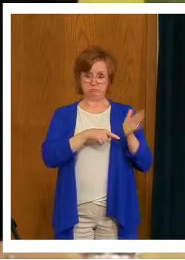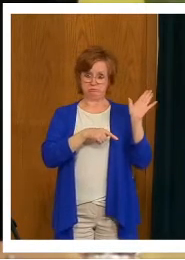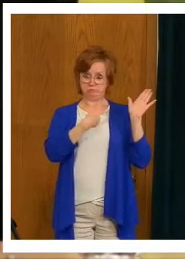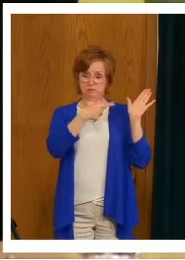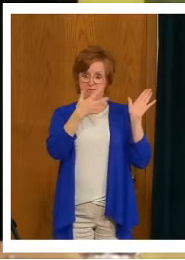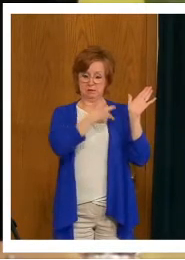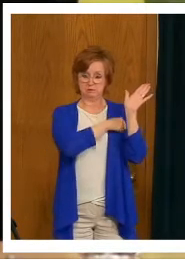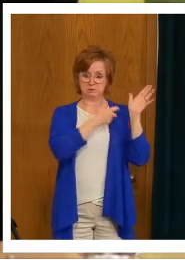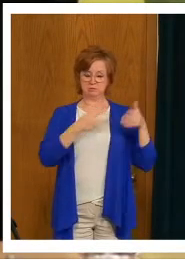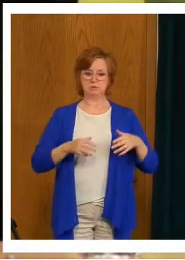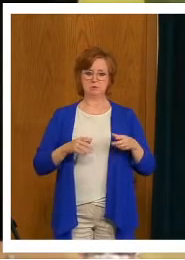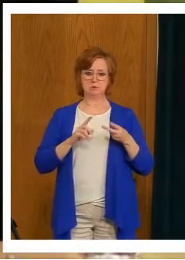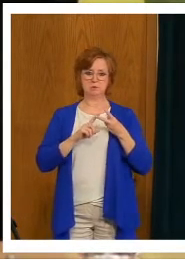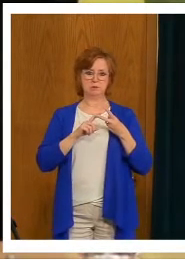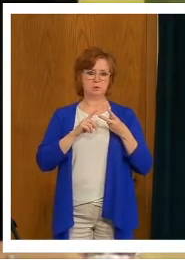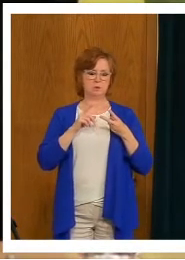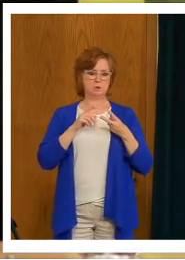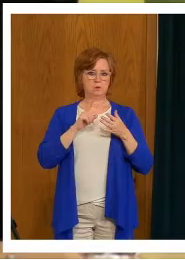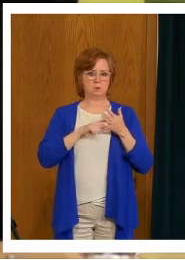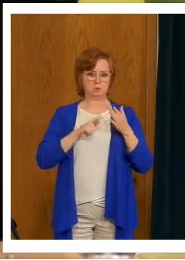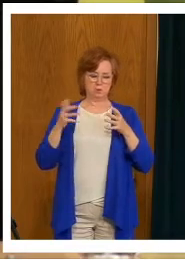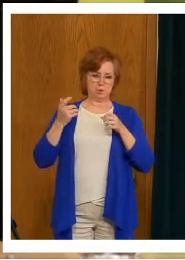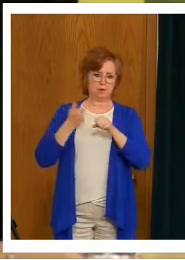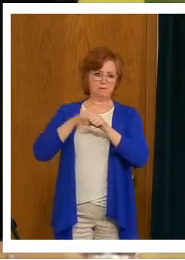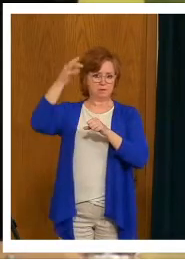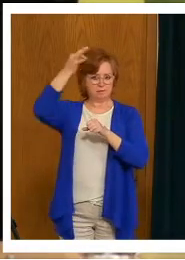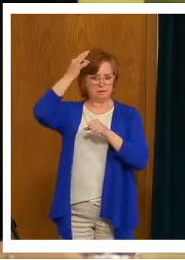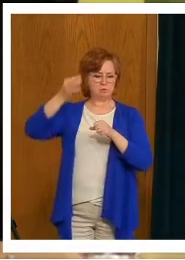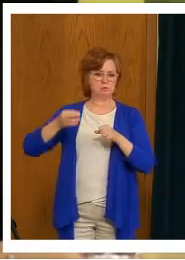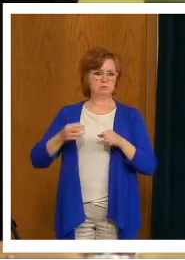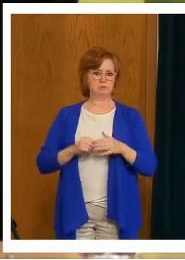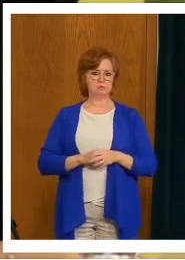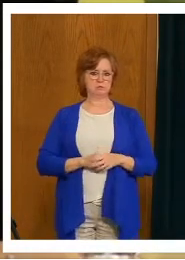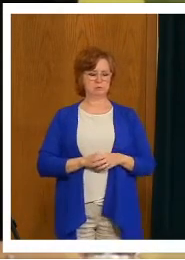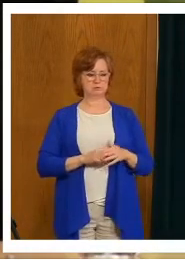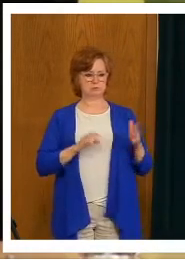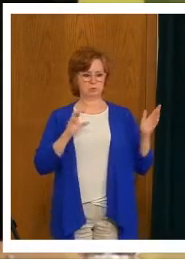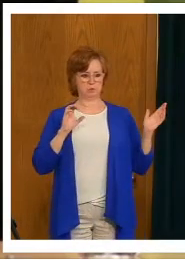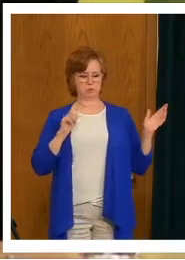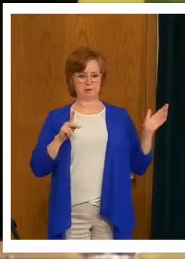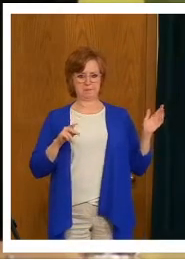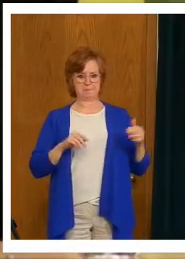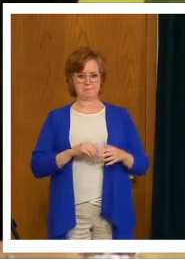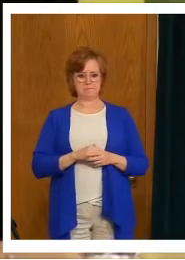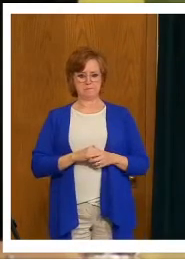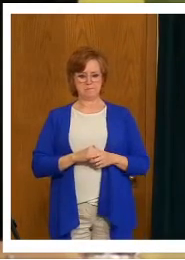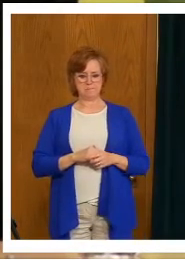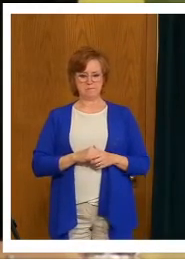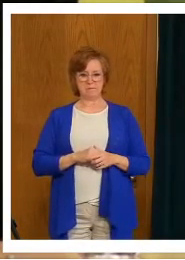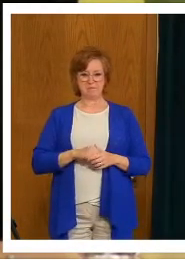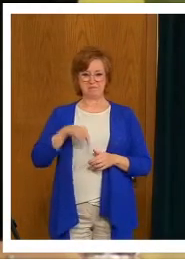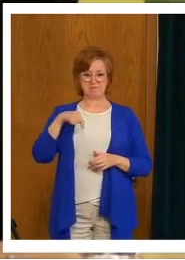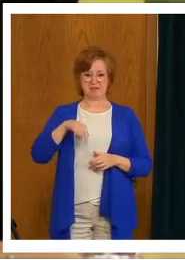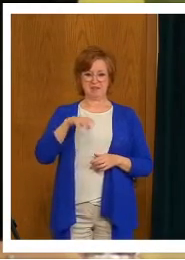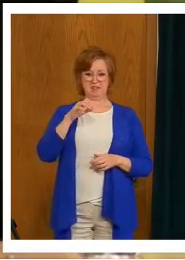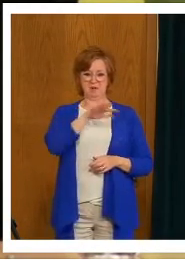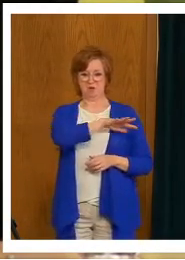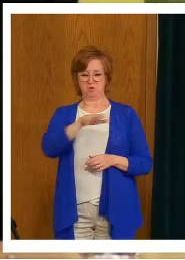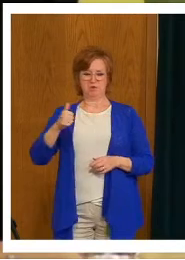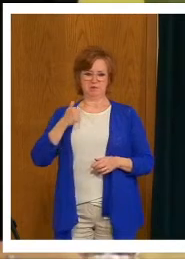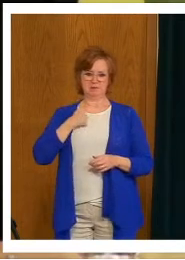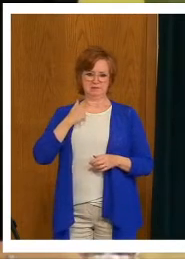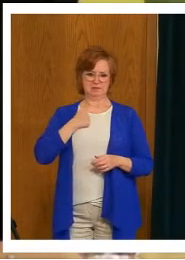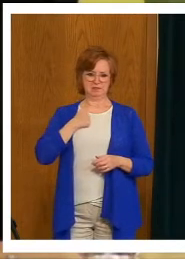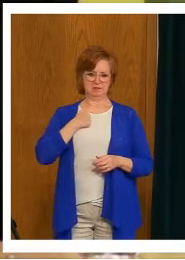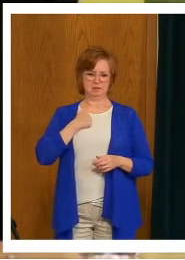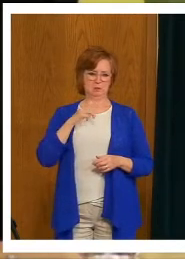province do to help that process along? Well, domestically, I don't know if there's a place for passports. I can't see that there